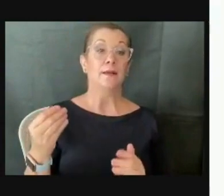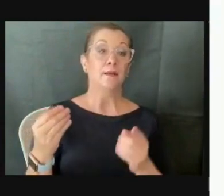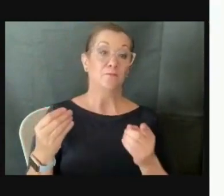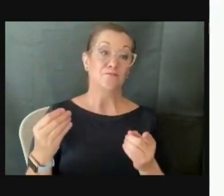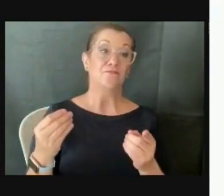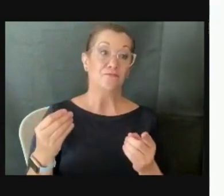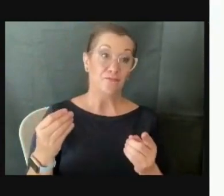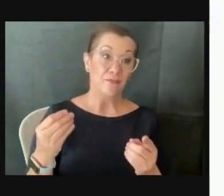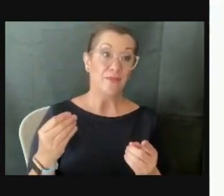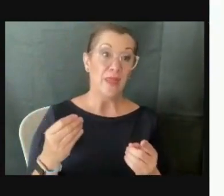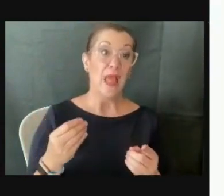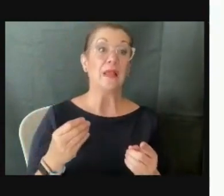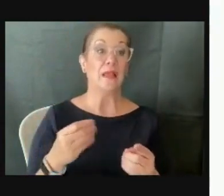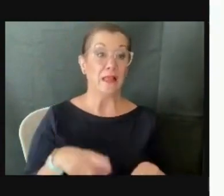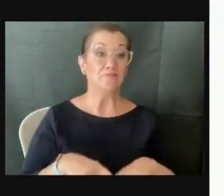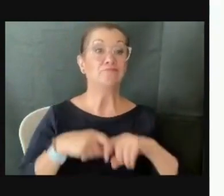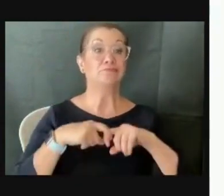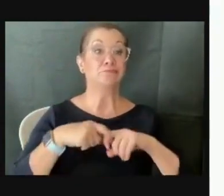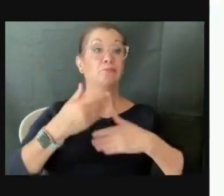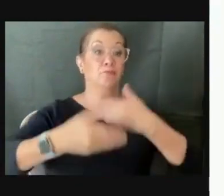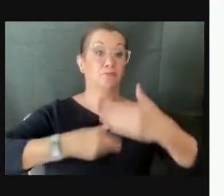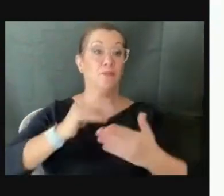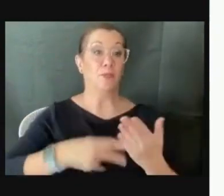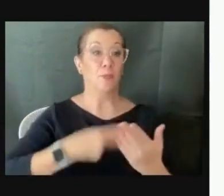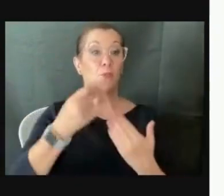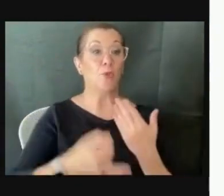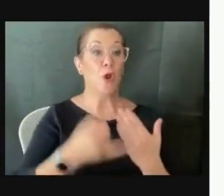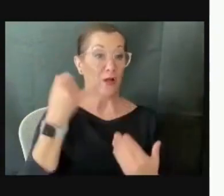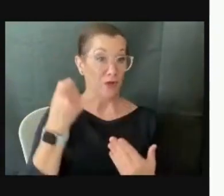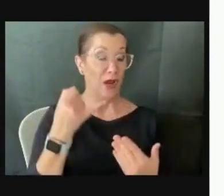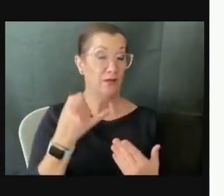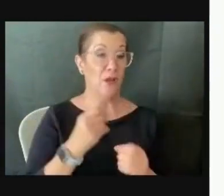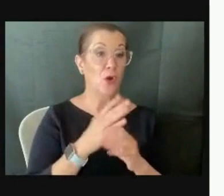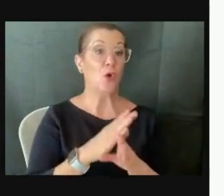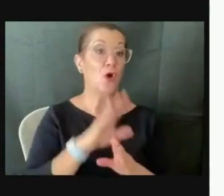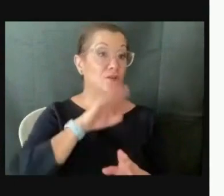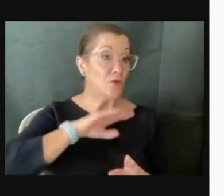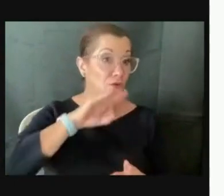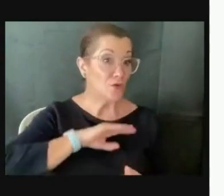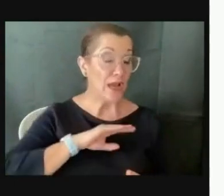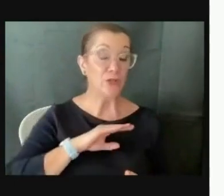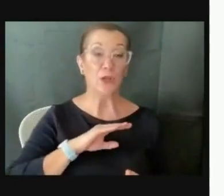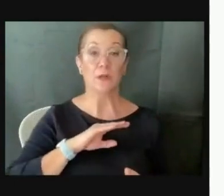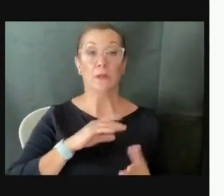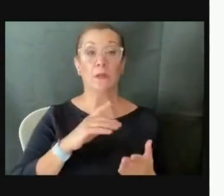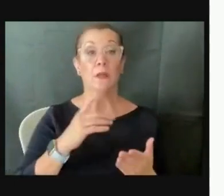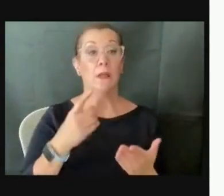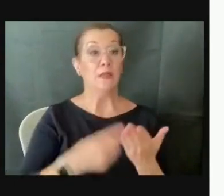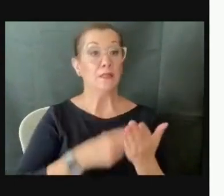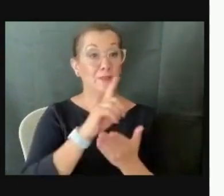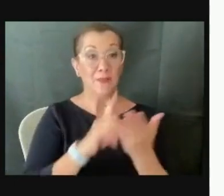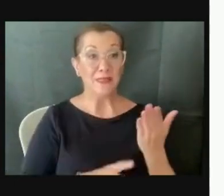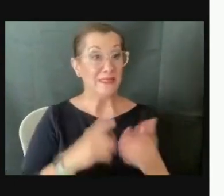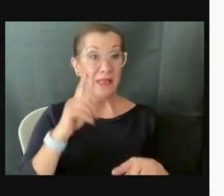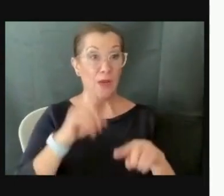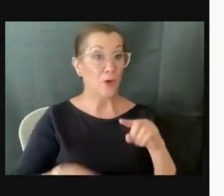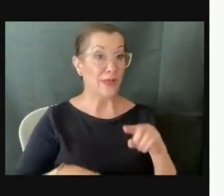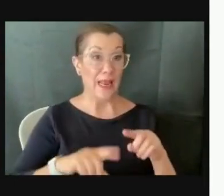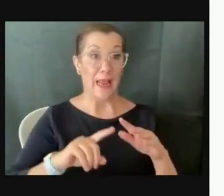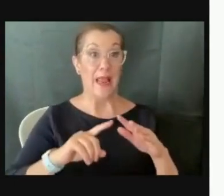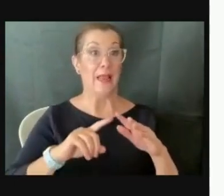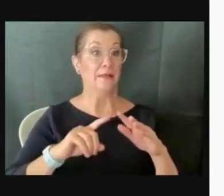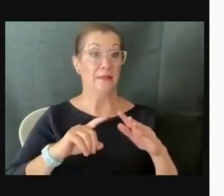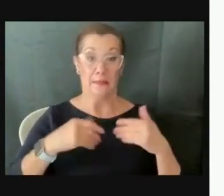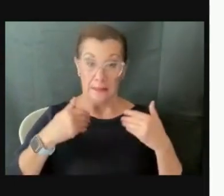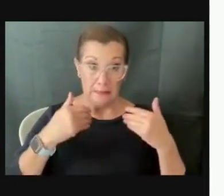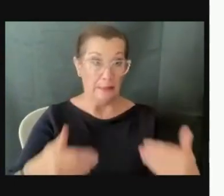trip up projects and cause some frustration, and even get to the point where the designer can't get the project through